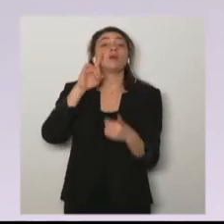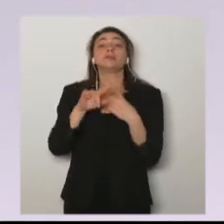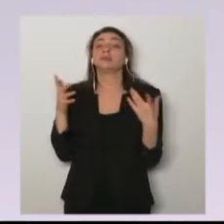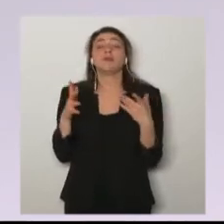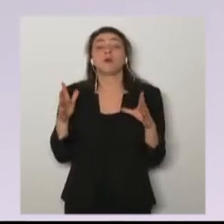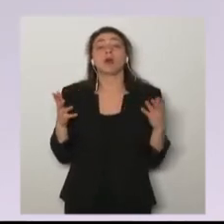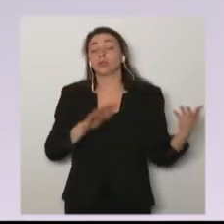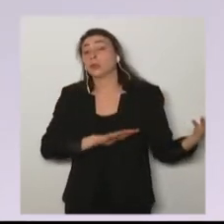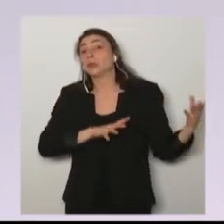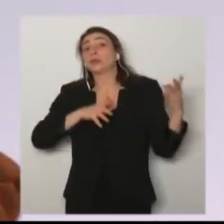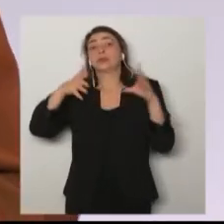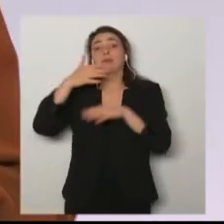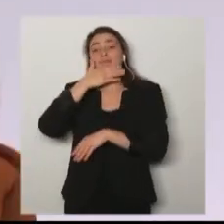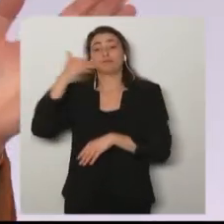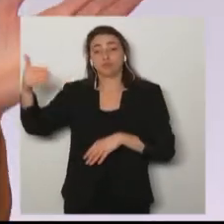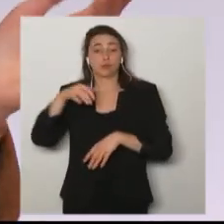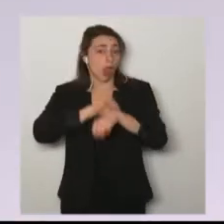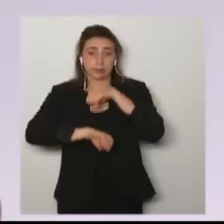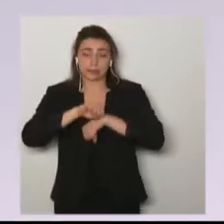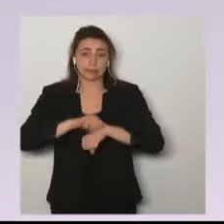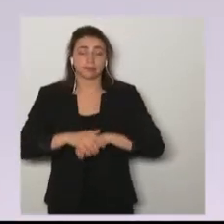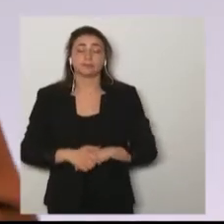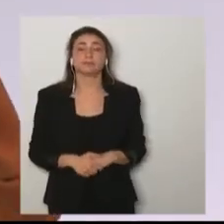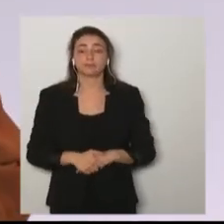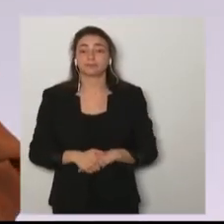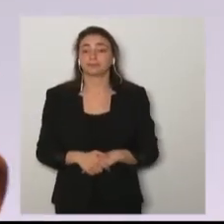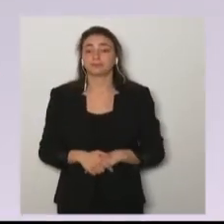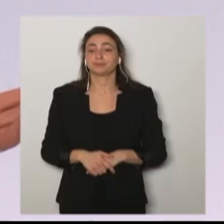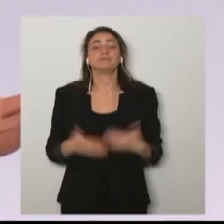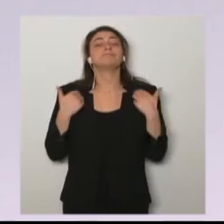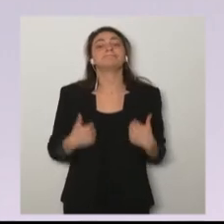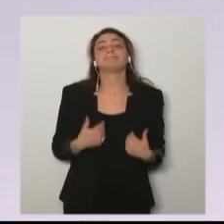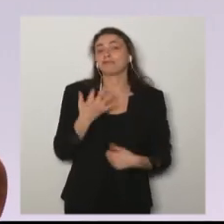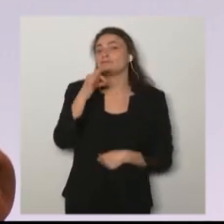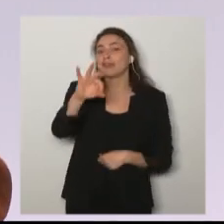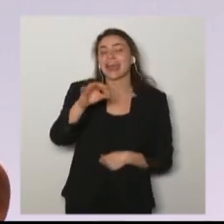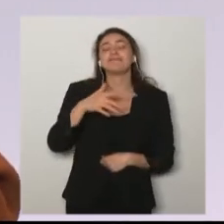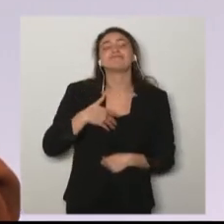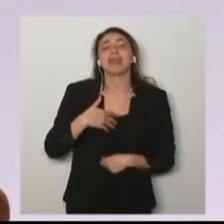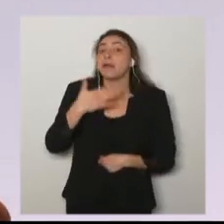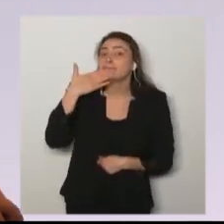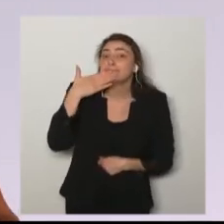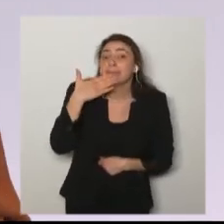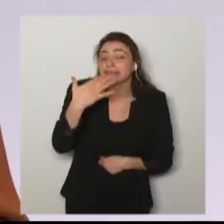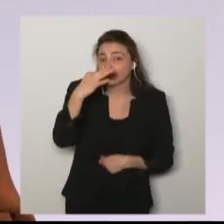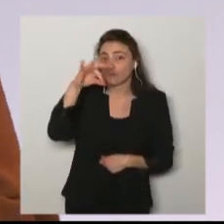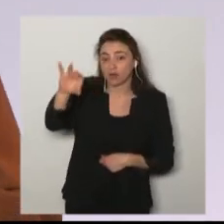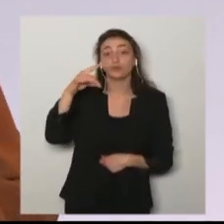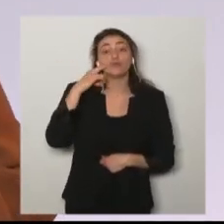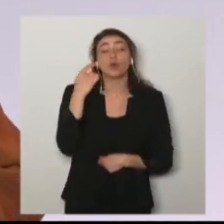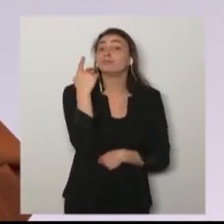en français, oui. Un grand merci. À la France pour son